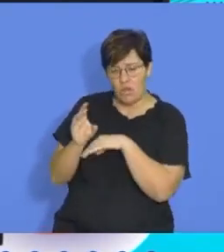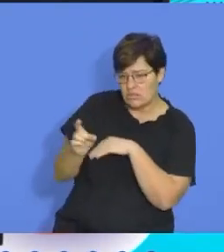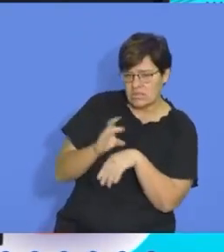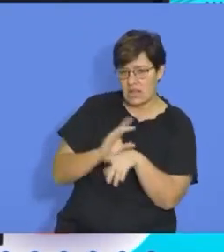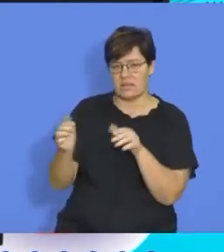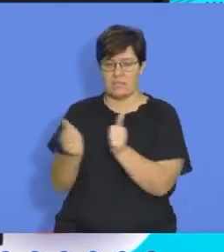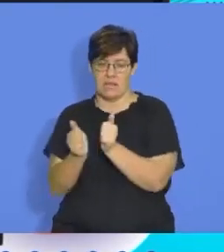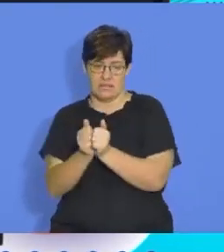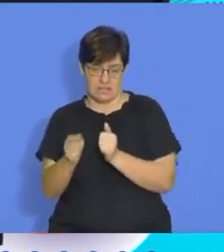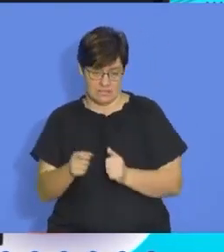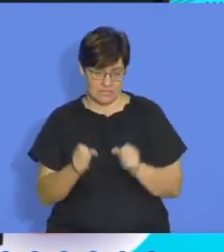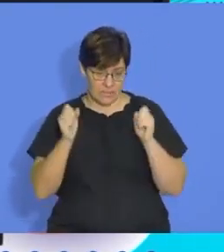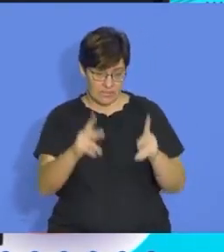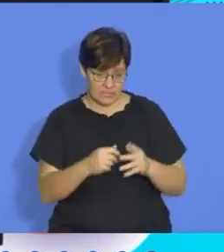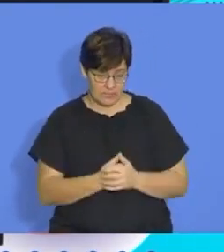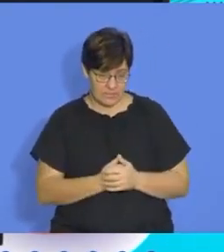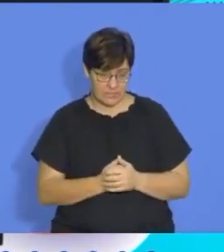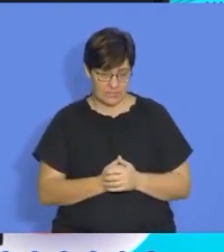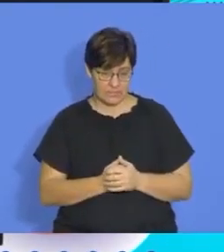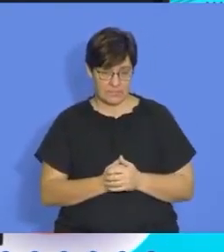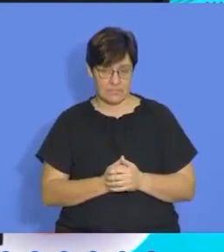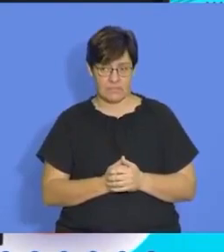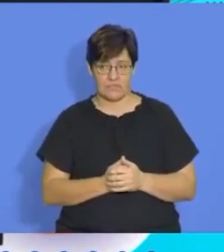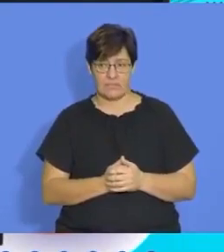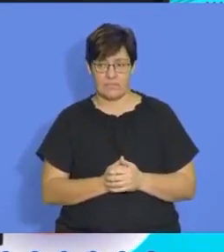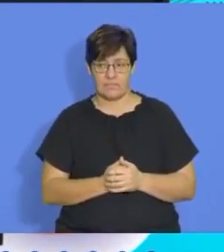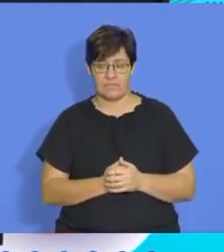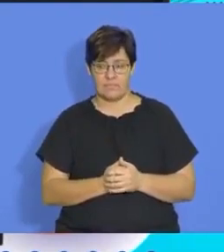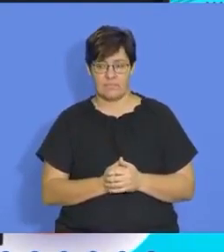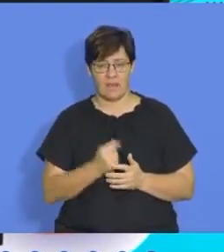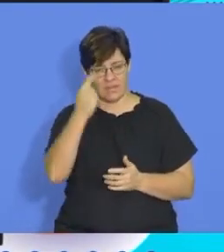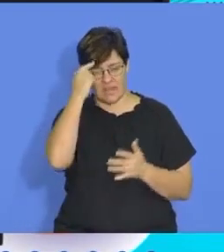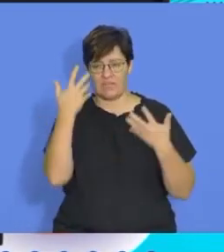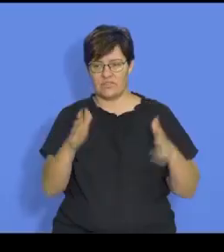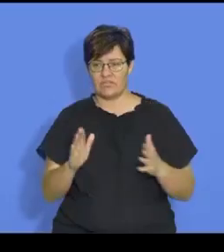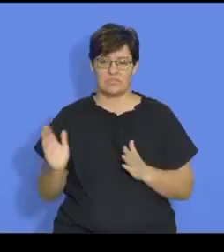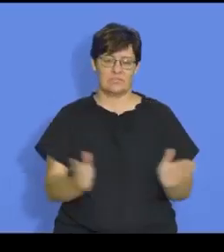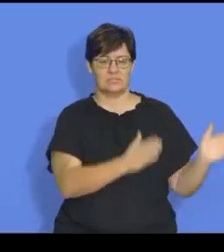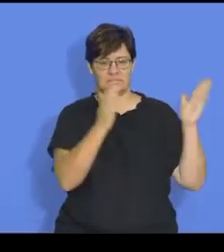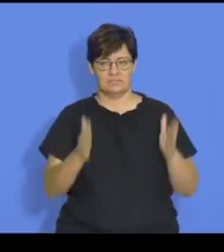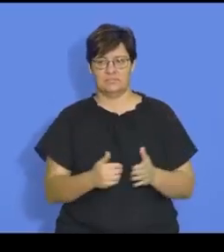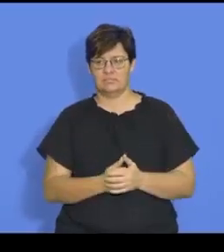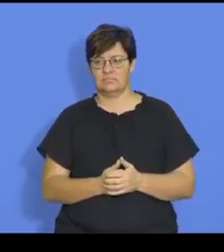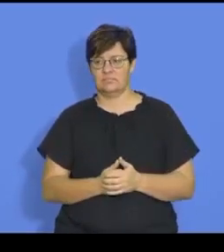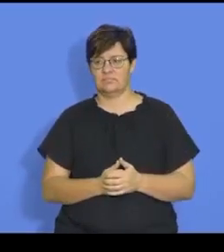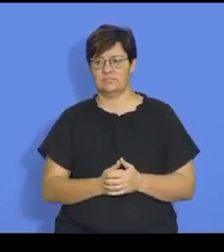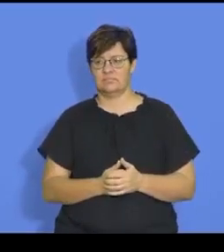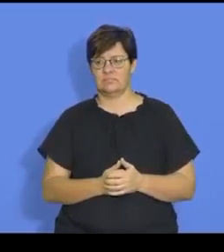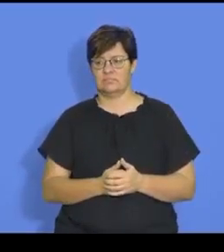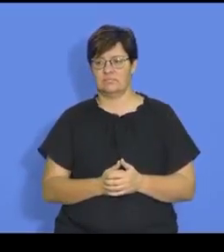got to consult with the partner. Okay, right, I think we're done. Let's move